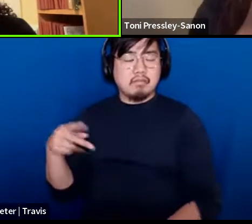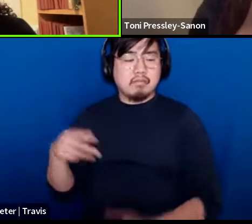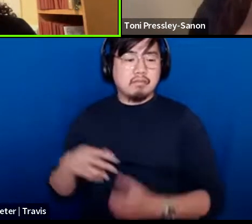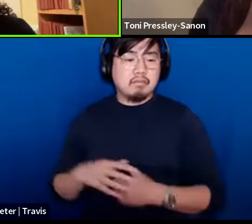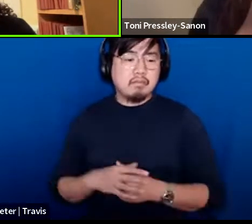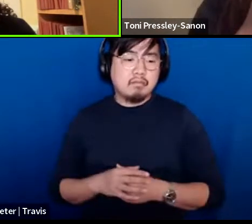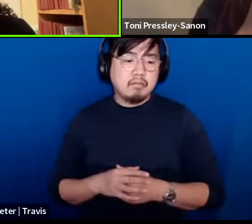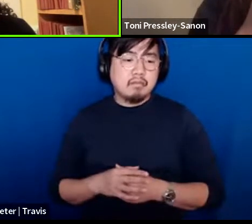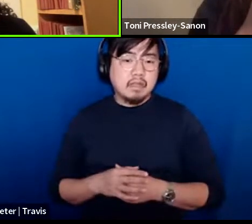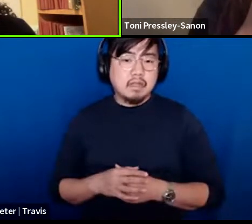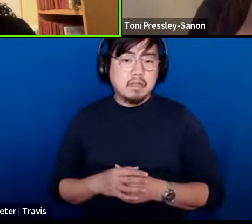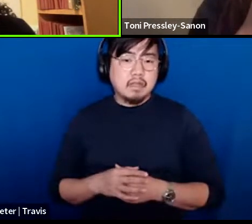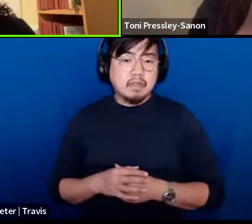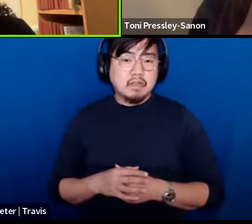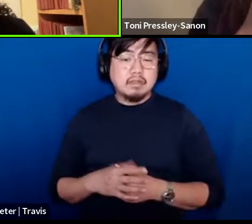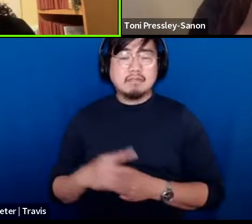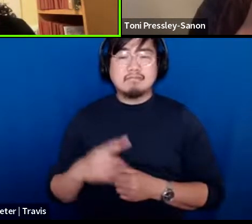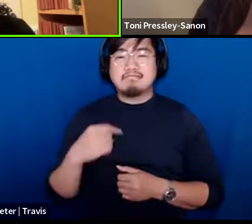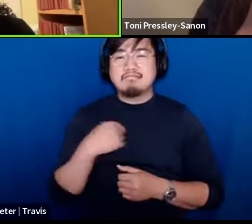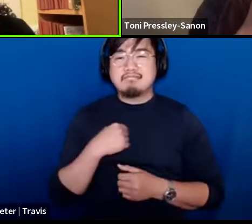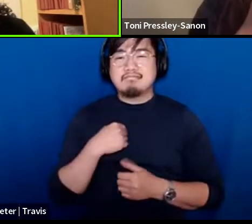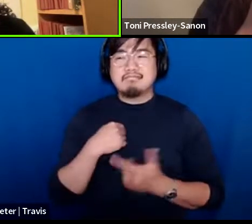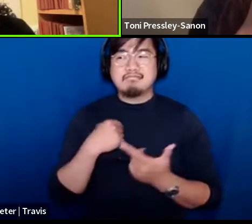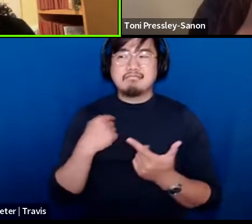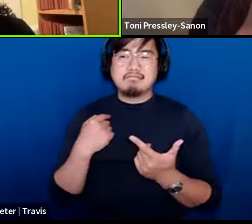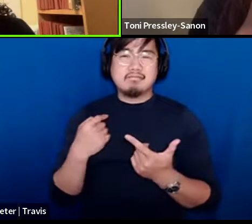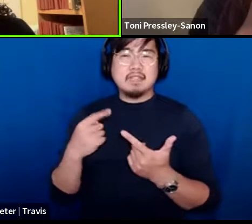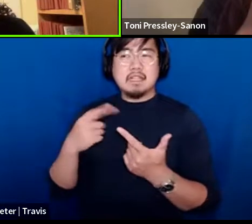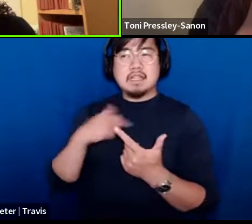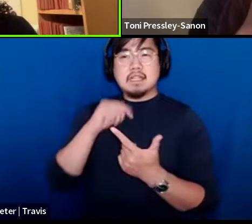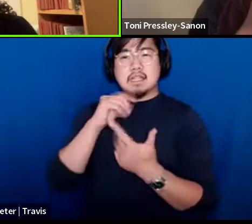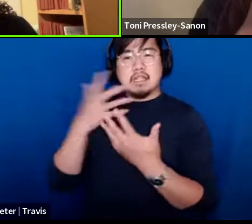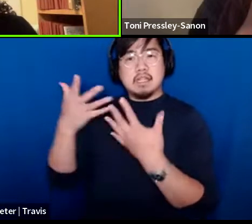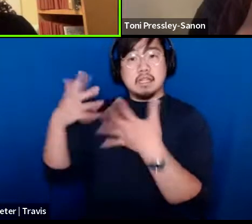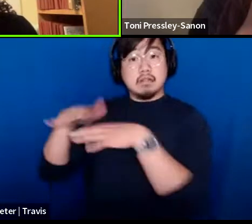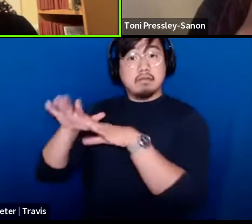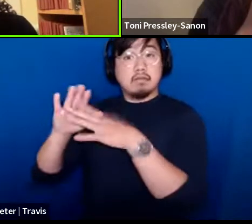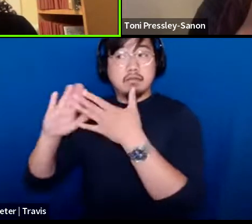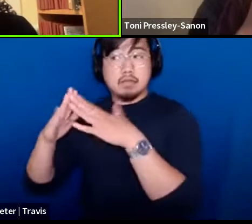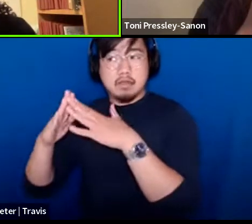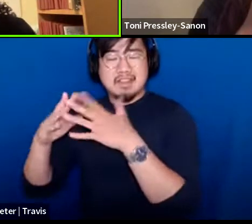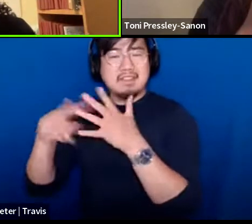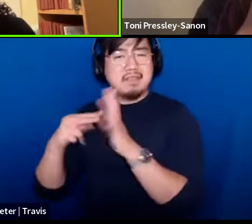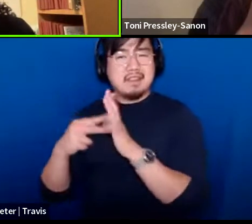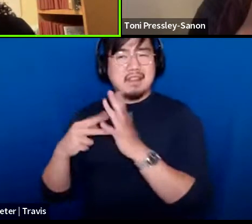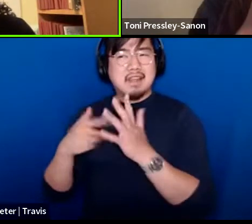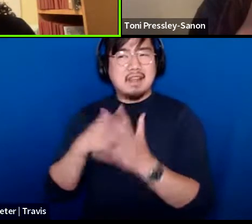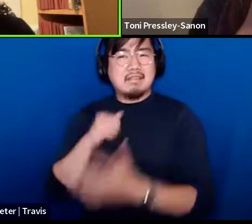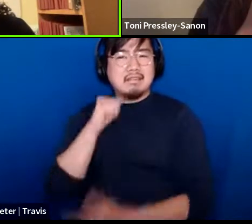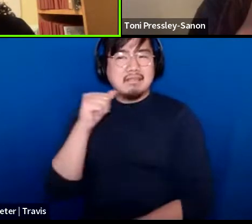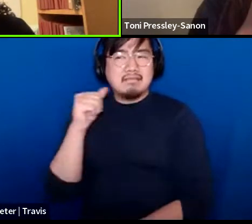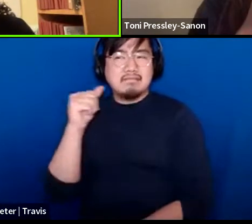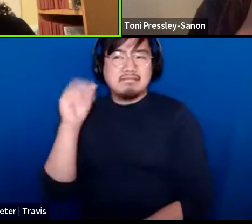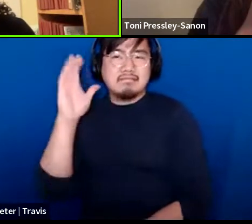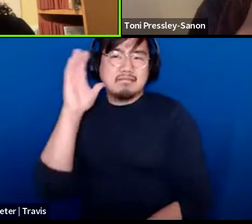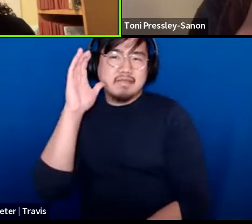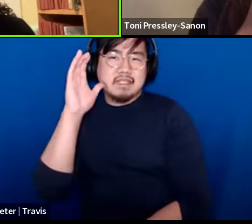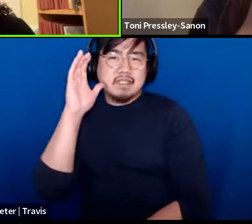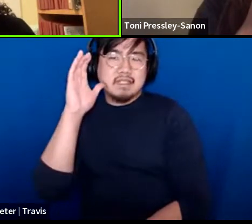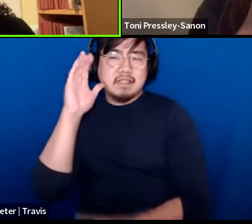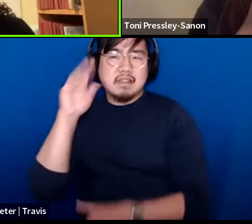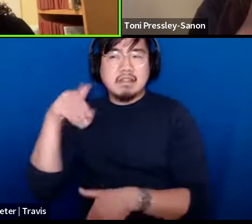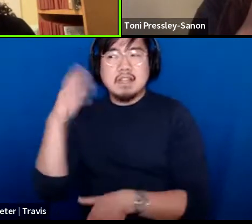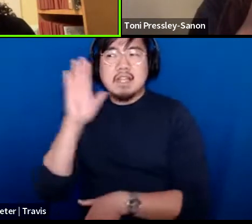that my lack of integration into those communities means that I didn't hear those voices so directly. I